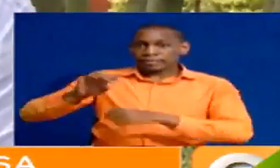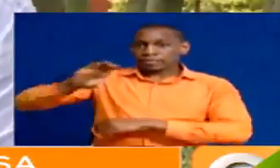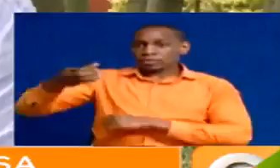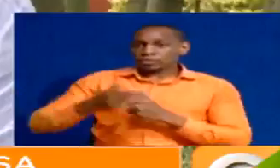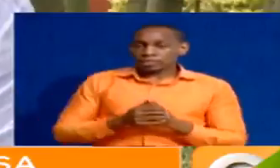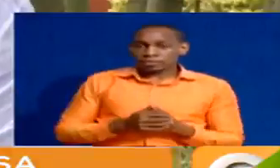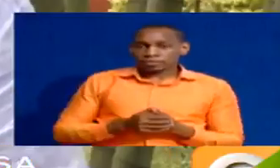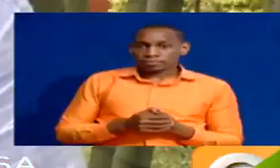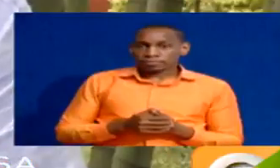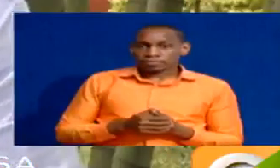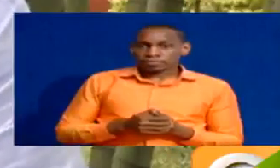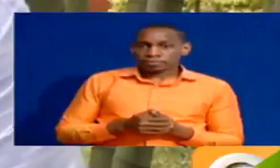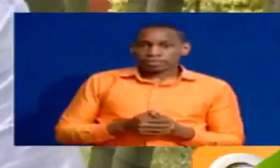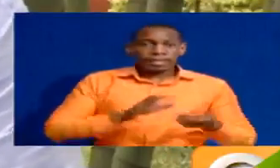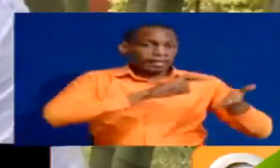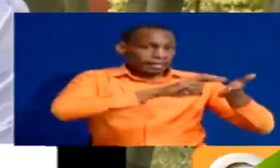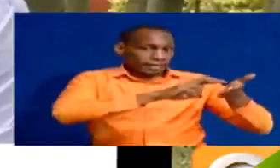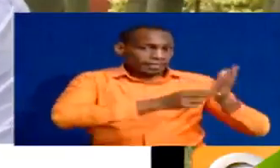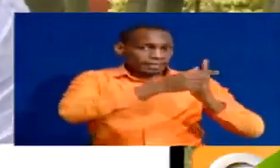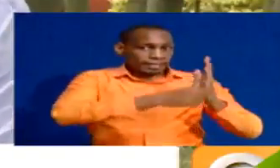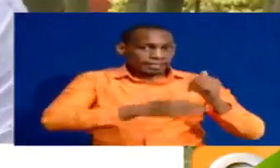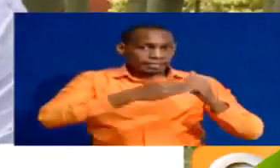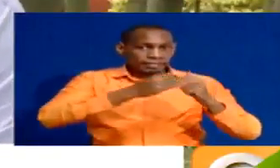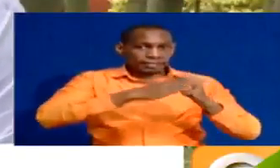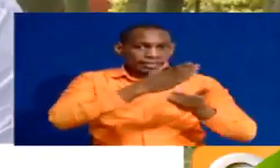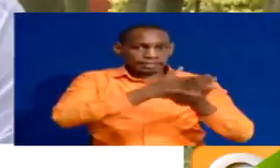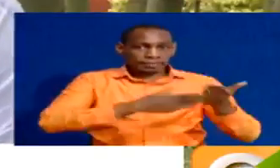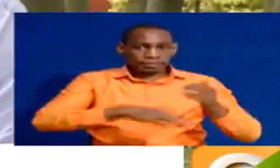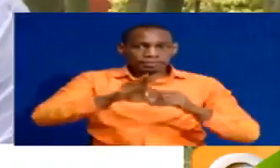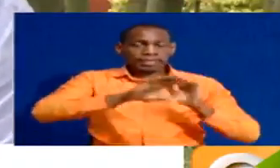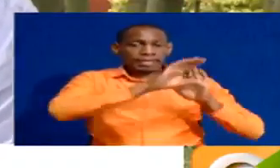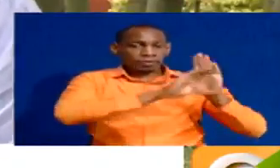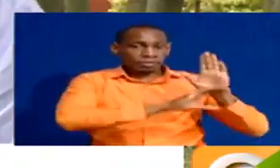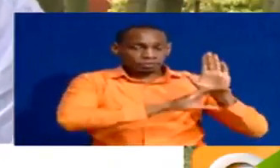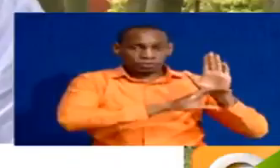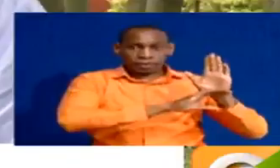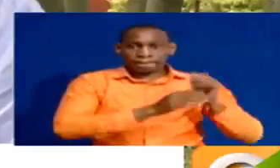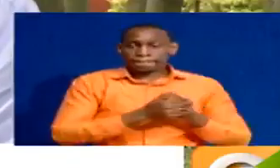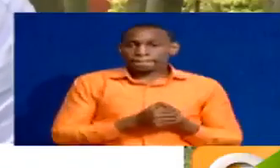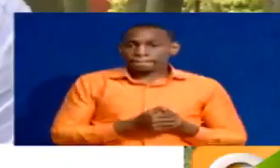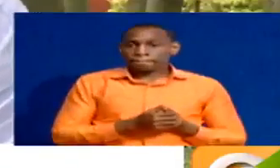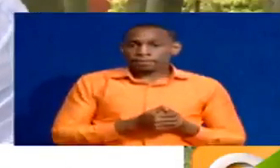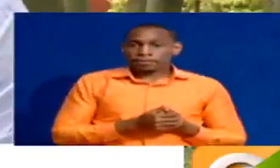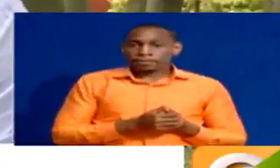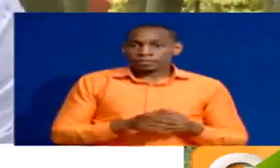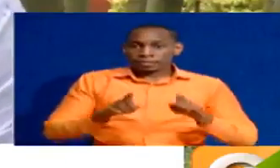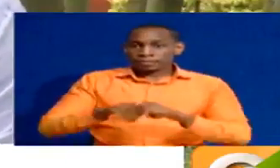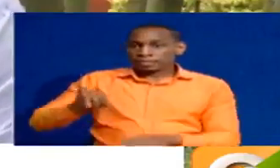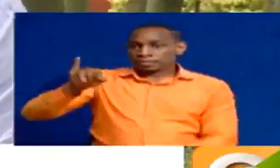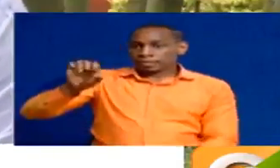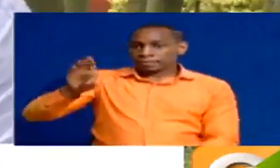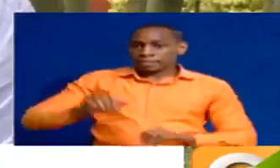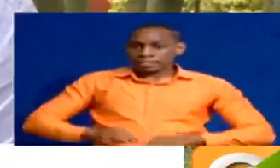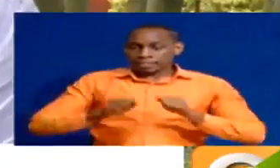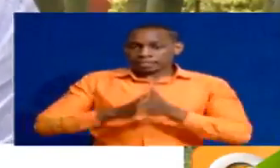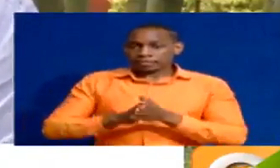constituencies by reading Article 89, Sub-Article 3 of the Constitution. And Chepukati must come out